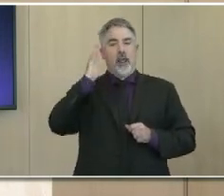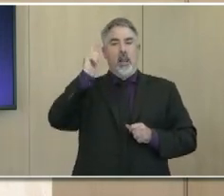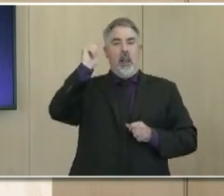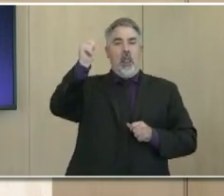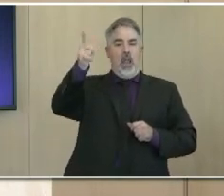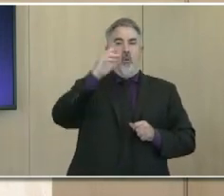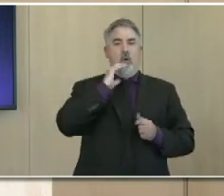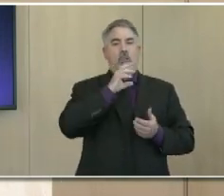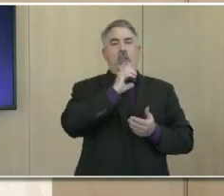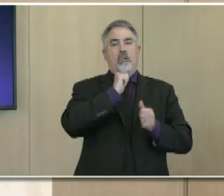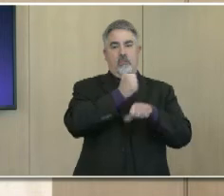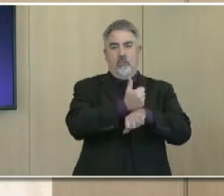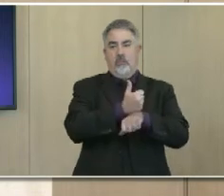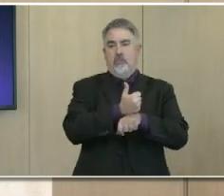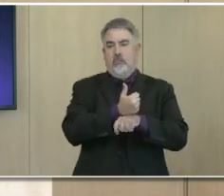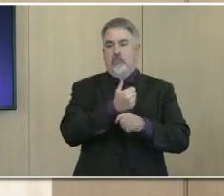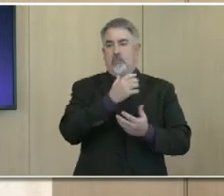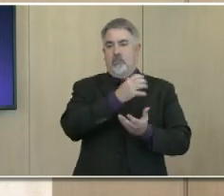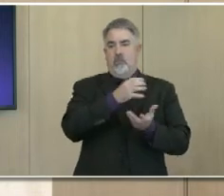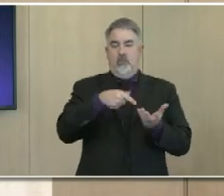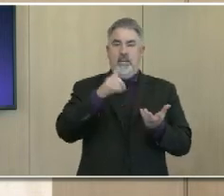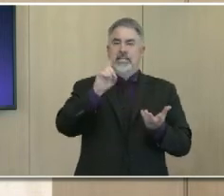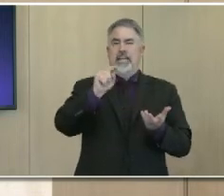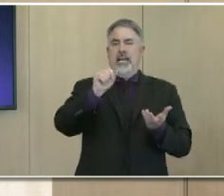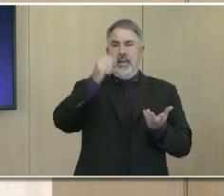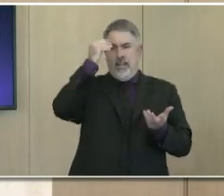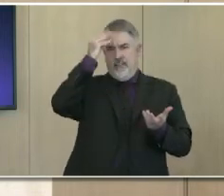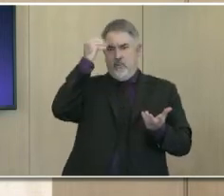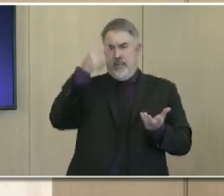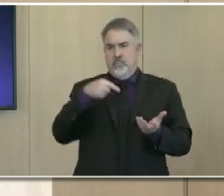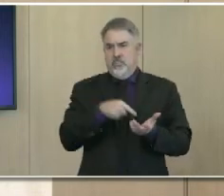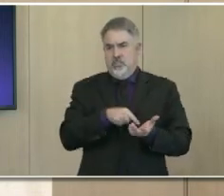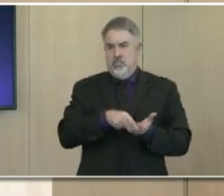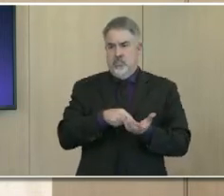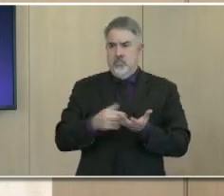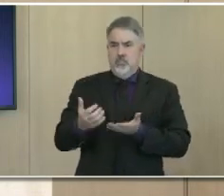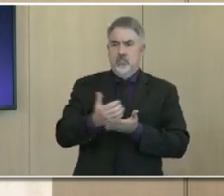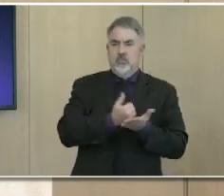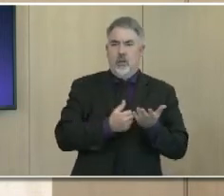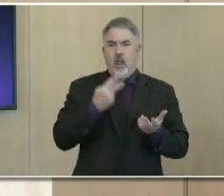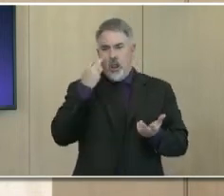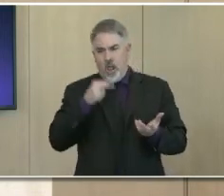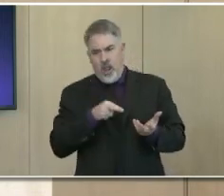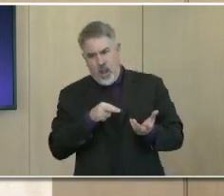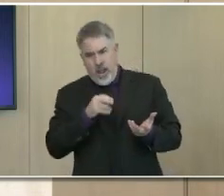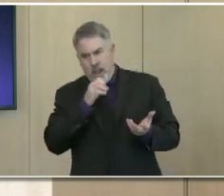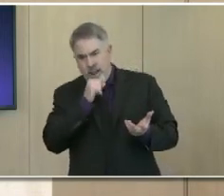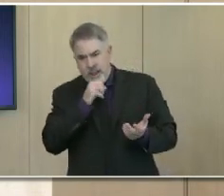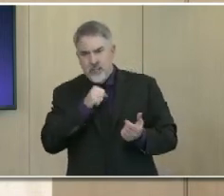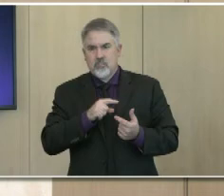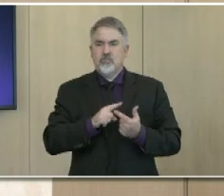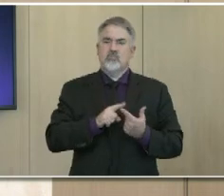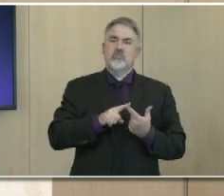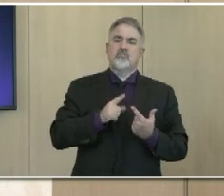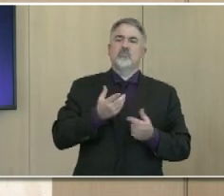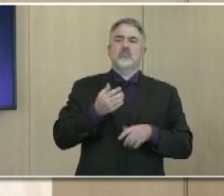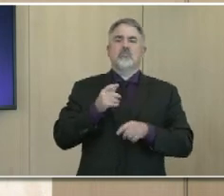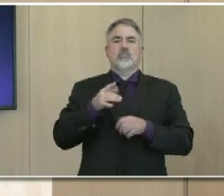With the data that is collected, we like to look at 5 lenses: age, gender, geography, race and ethnicity,